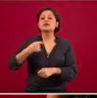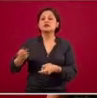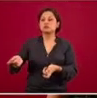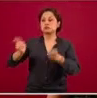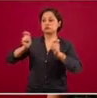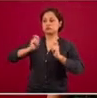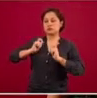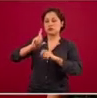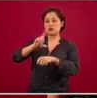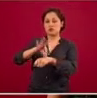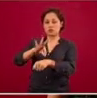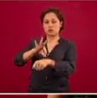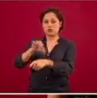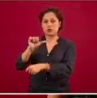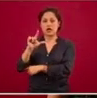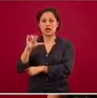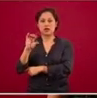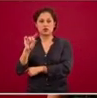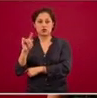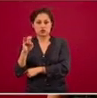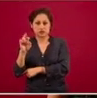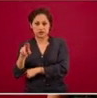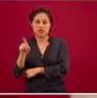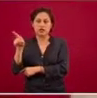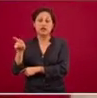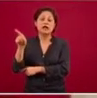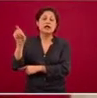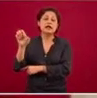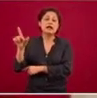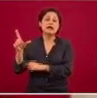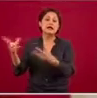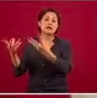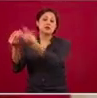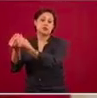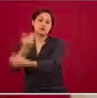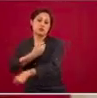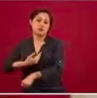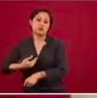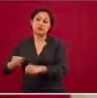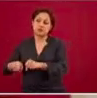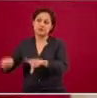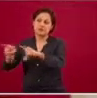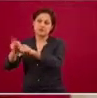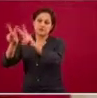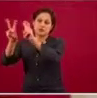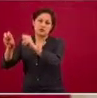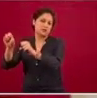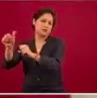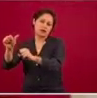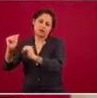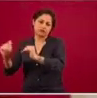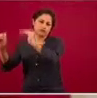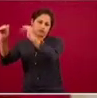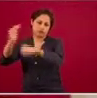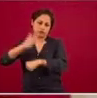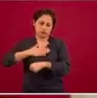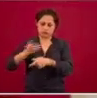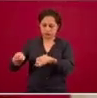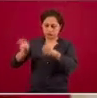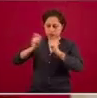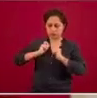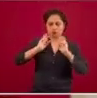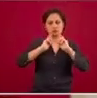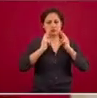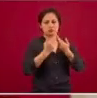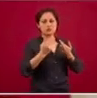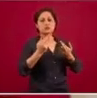And I was representing Dr. Alcocer, who is the National Secretary of Health. He was in a different meeting that